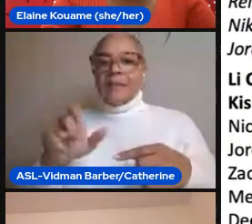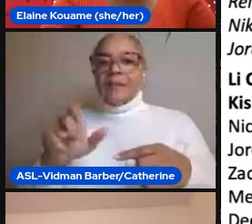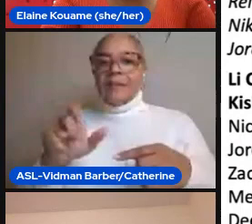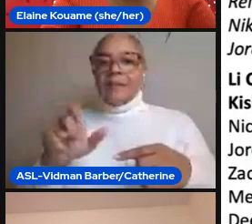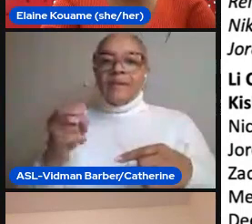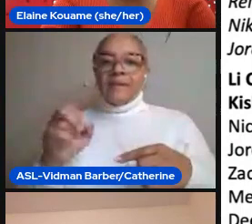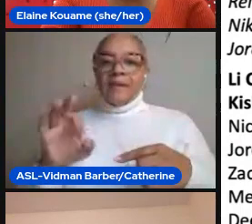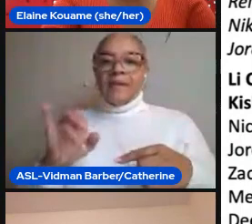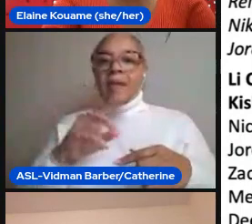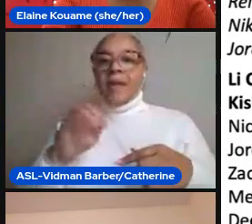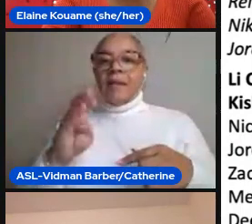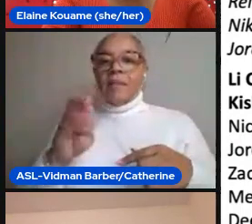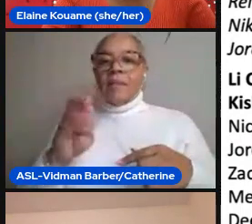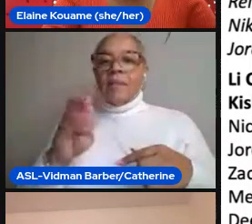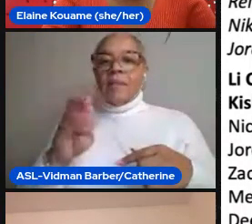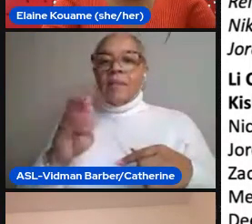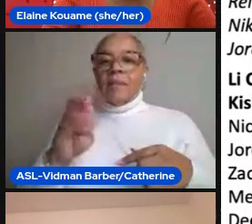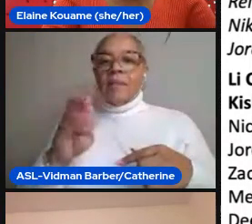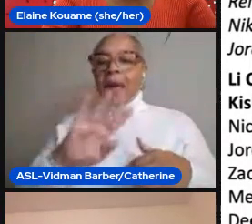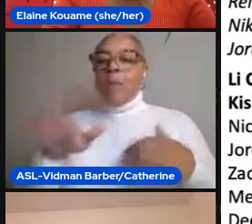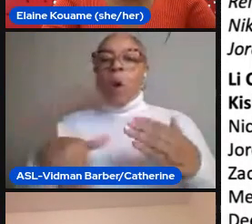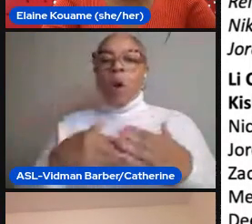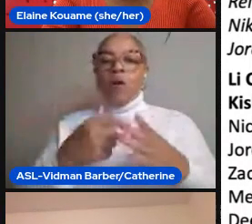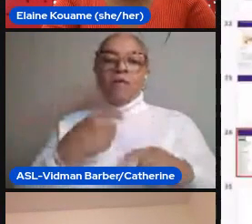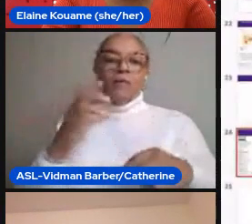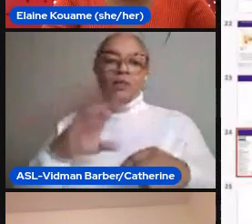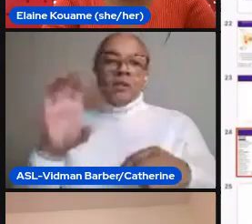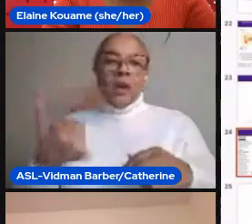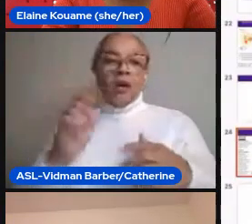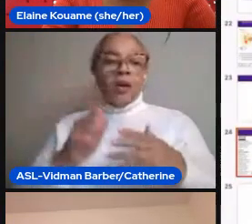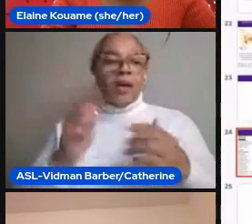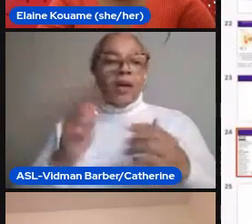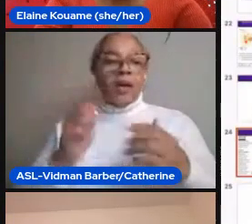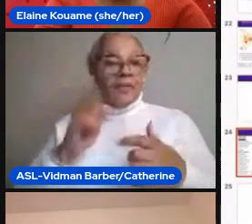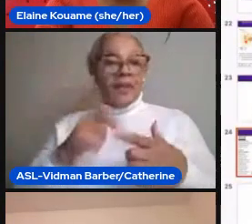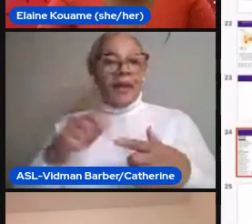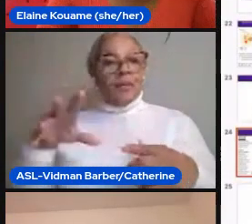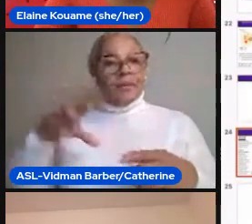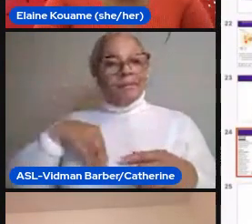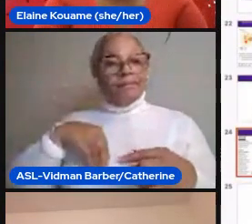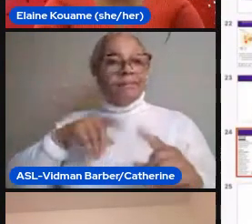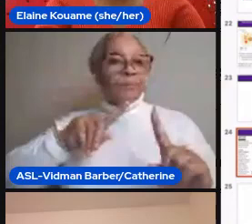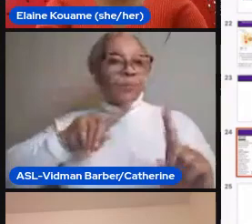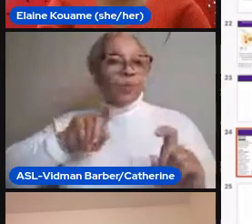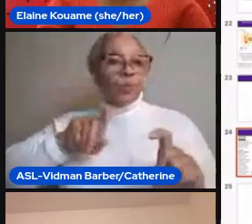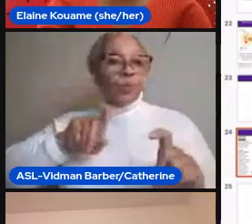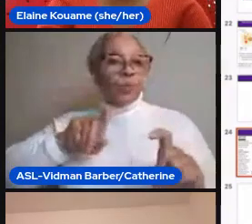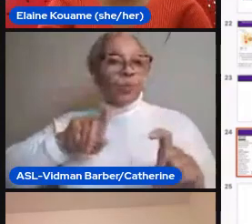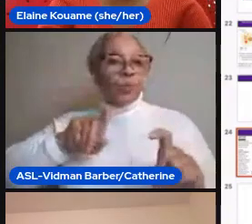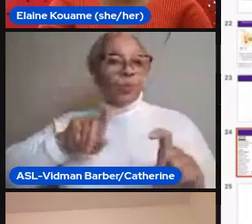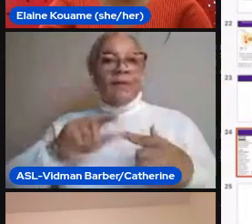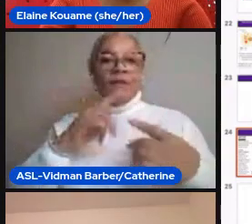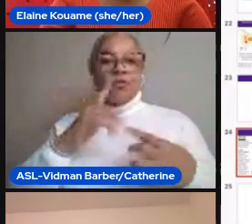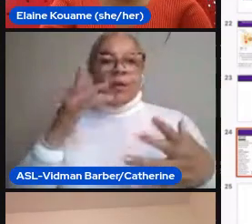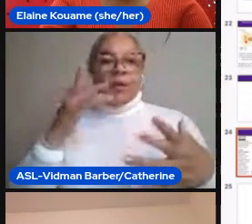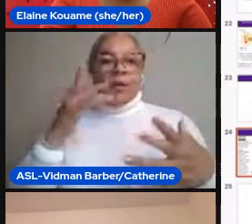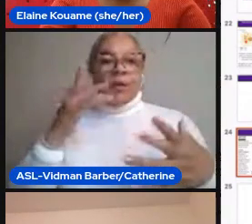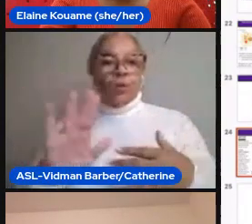Chicago. With that, I will take question. Thank you so much for your time.